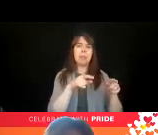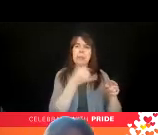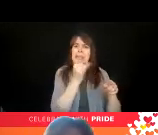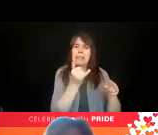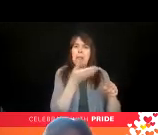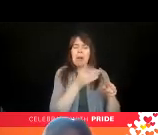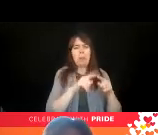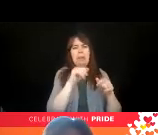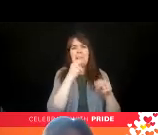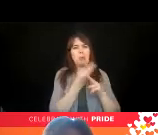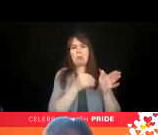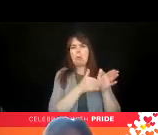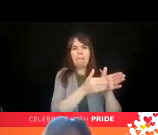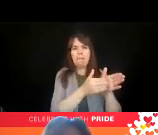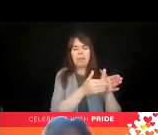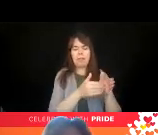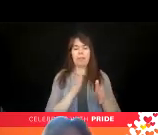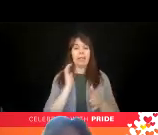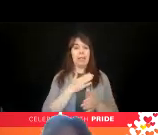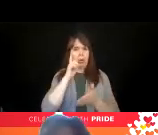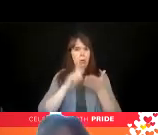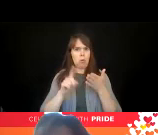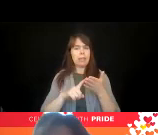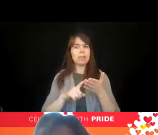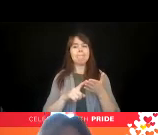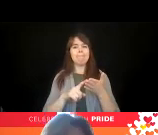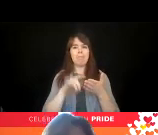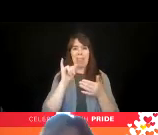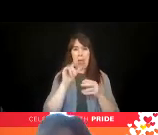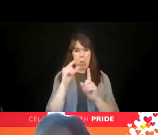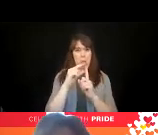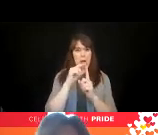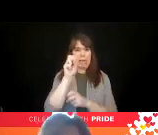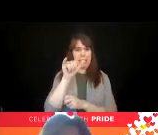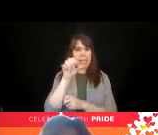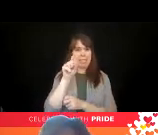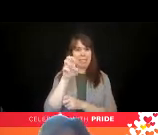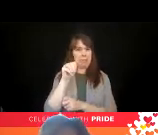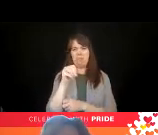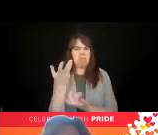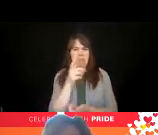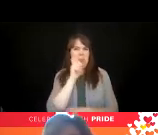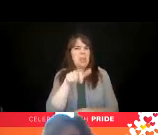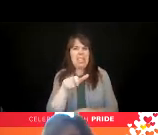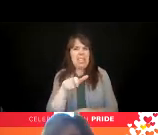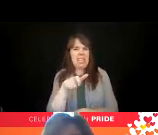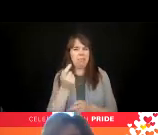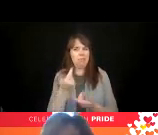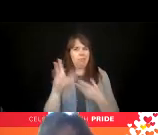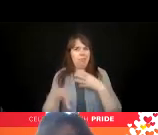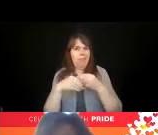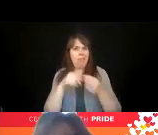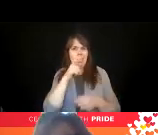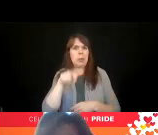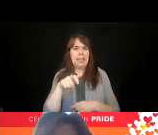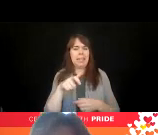anymore. So our research showed that the word system was superfluous. It was not needed. It